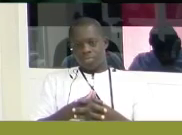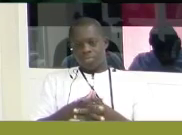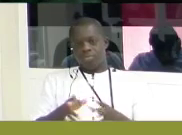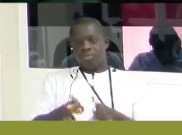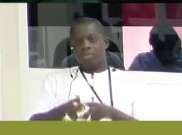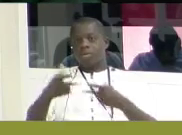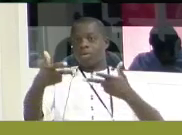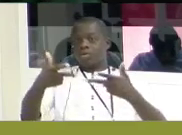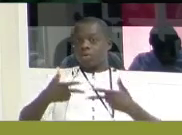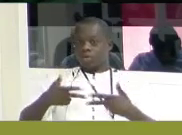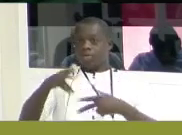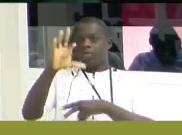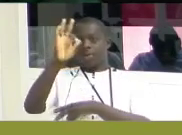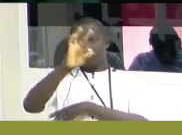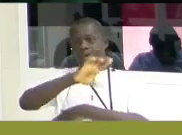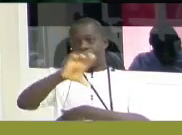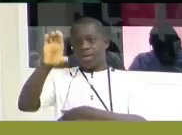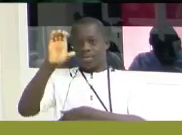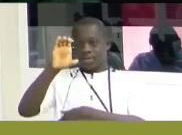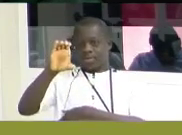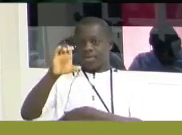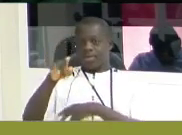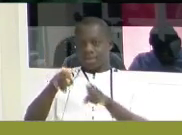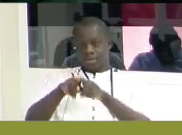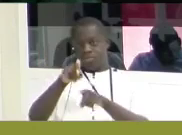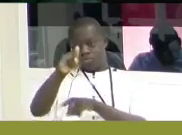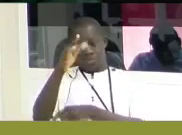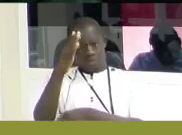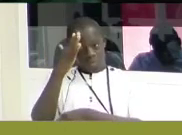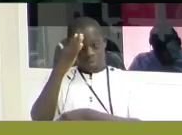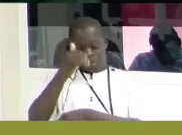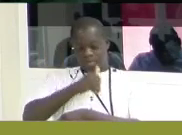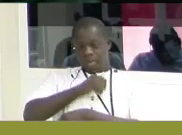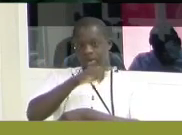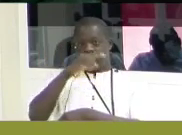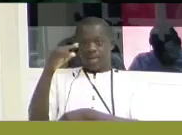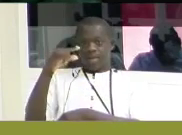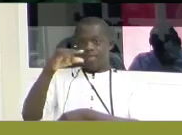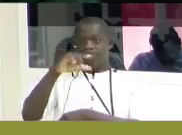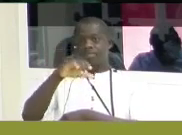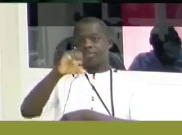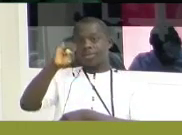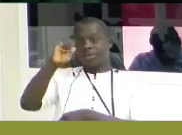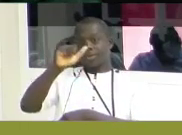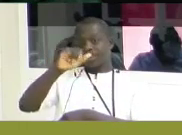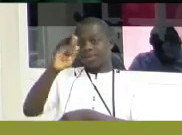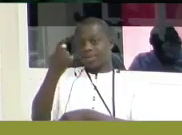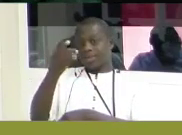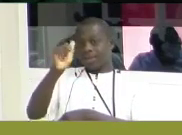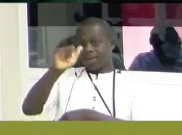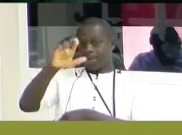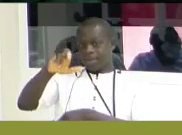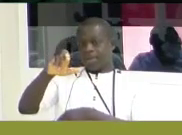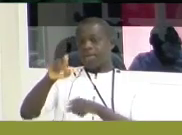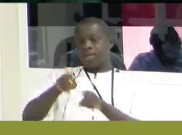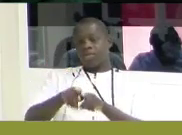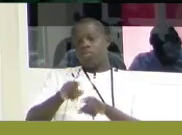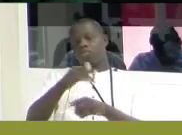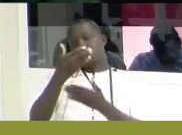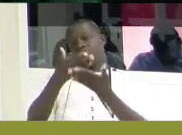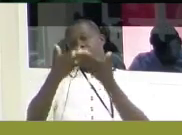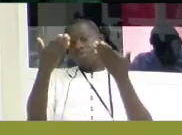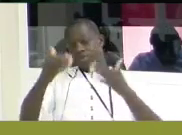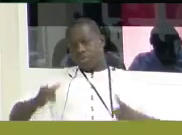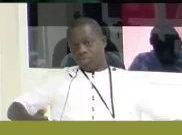Welcome to the TRRC. As you know, my name is Sagar. We've already been introduced. Can I just go through with